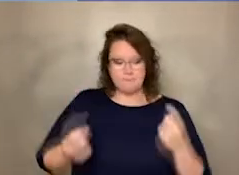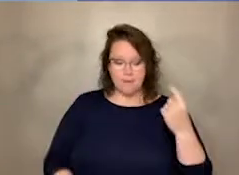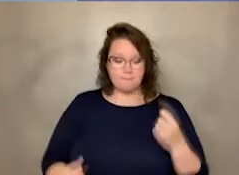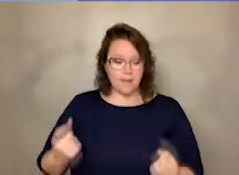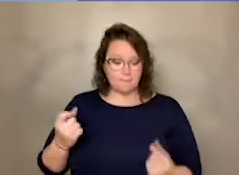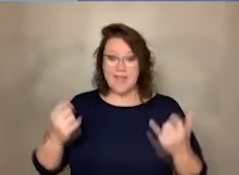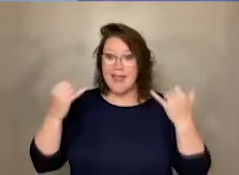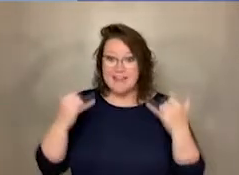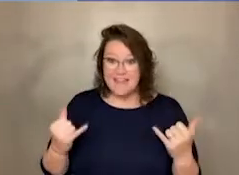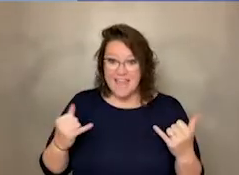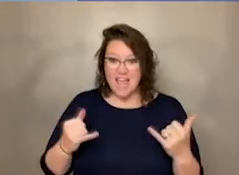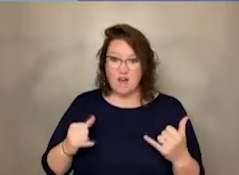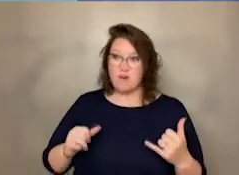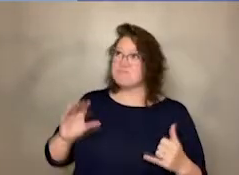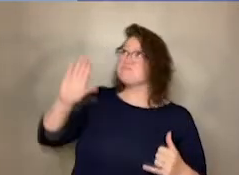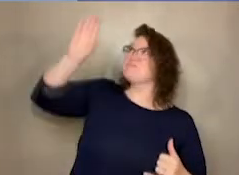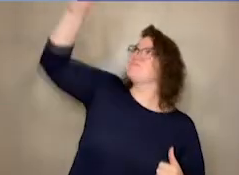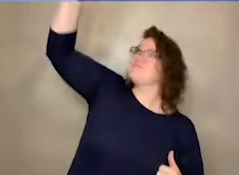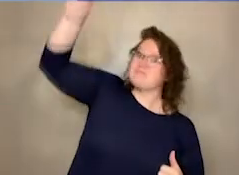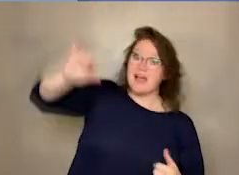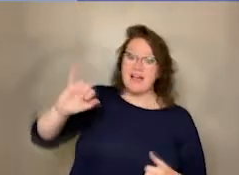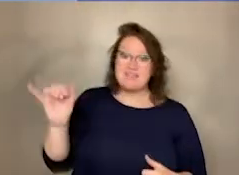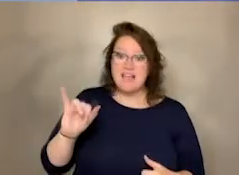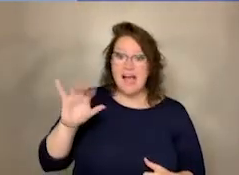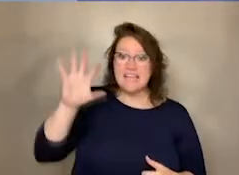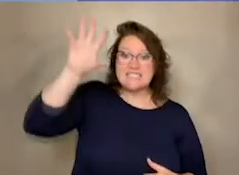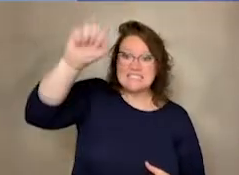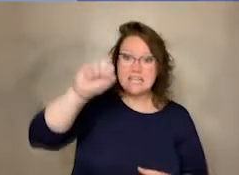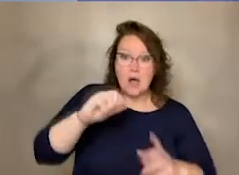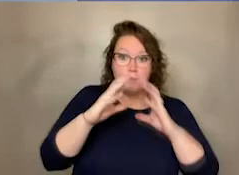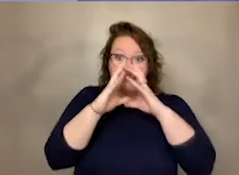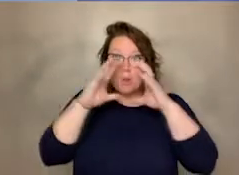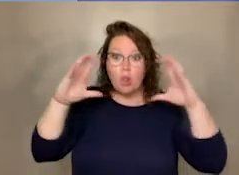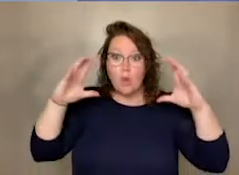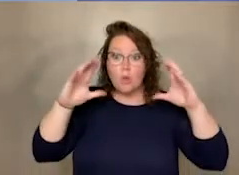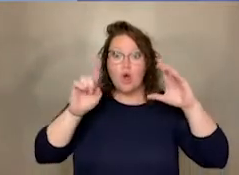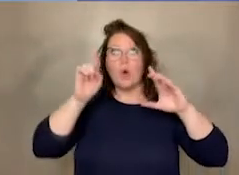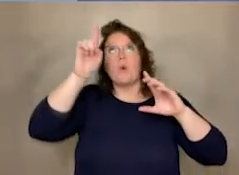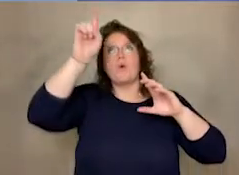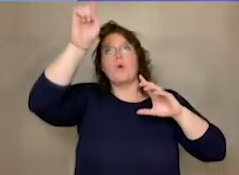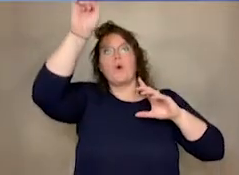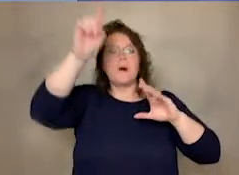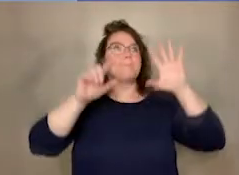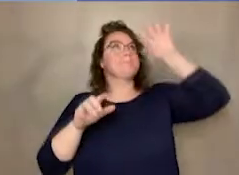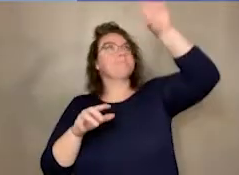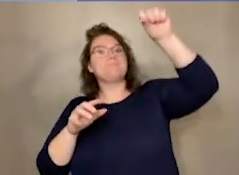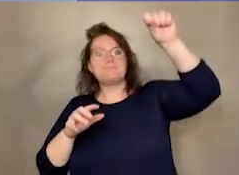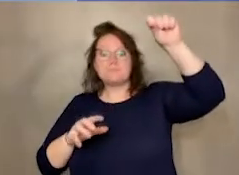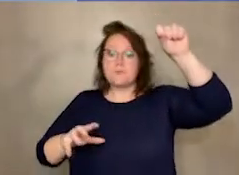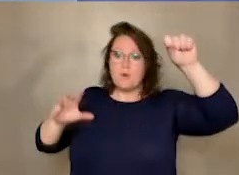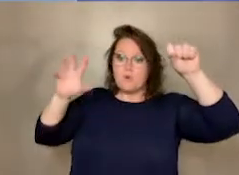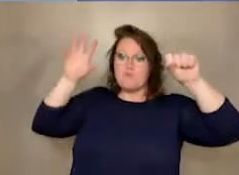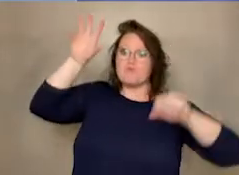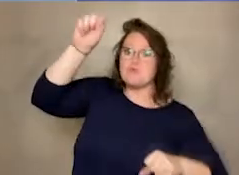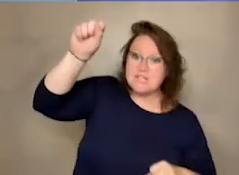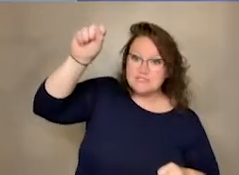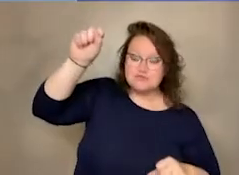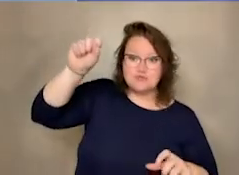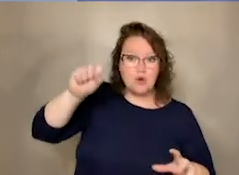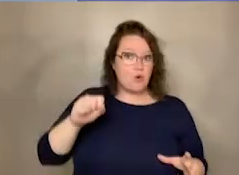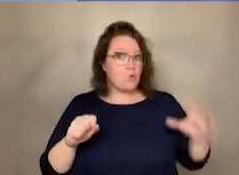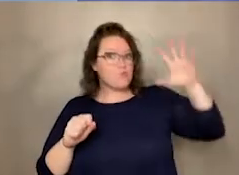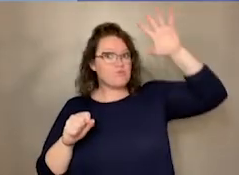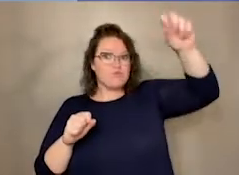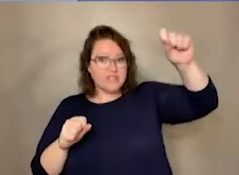I want you to reach up as if you're grabbing balloons out of the air. Reach, reach,